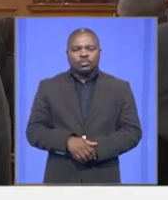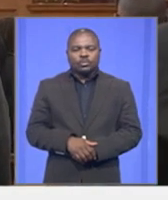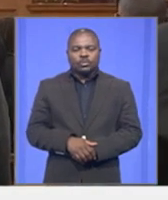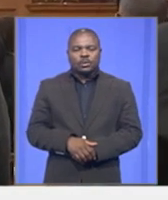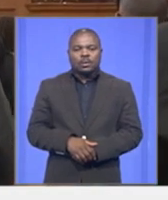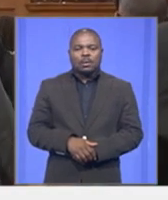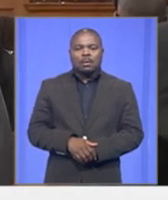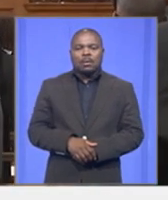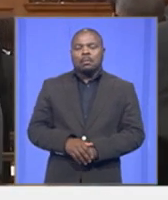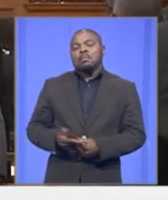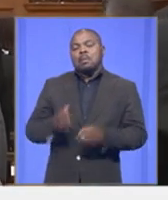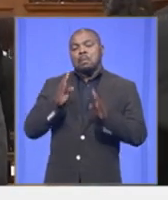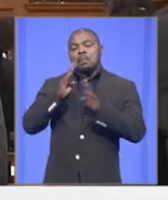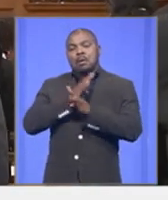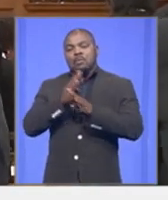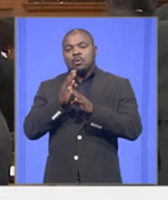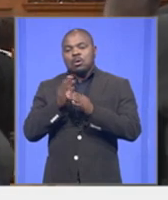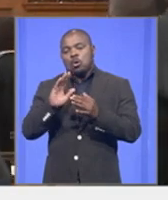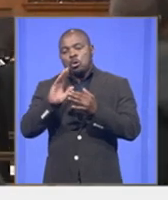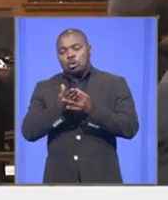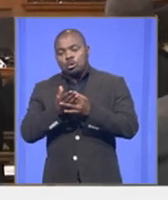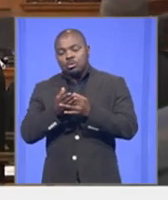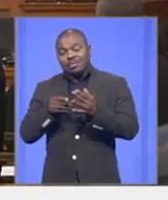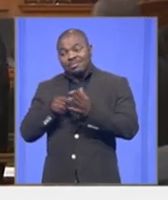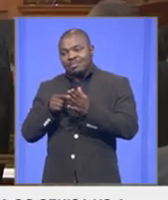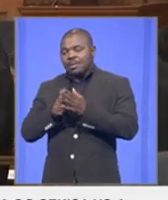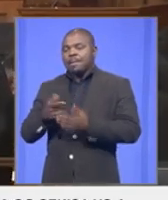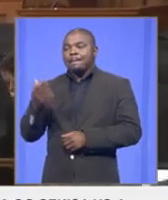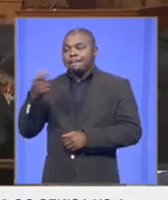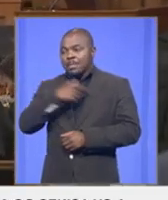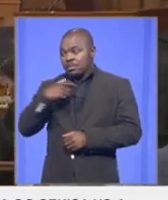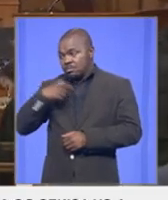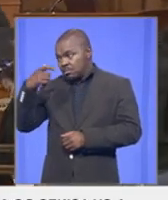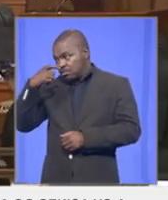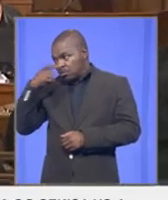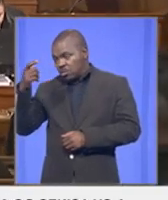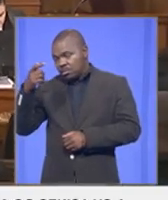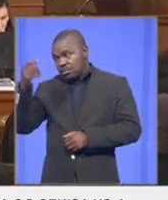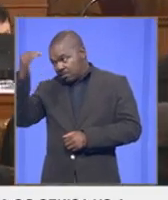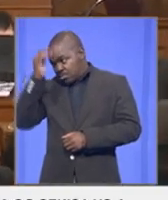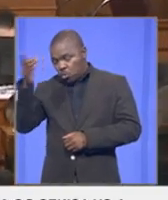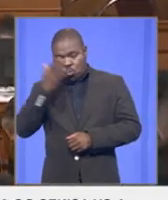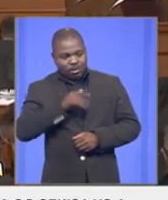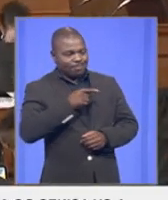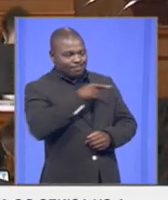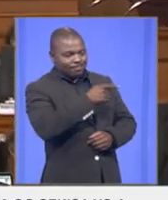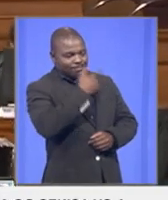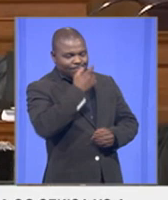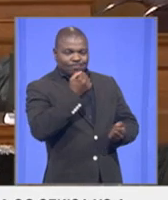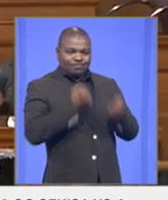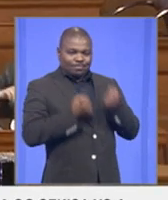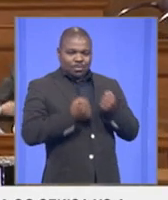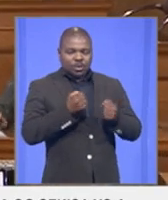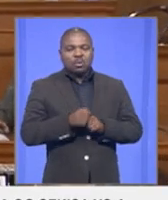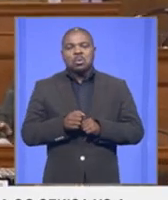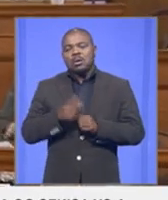Tsamaiso ya bosekisi jwa poraefete e re bolotsweng kgatlhanong le moporesidente Cyril Ramaphosa e bakile go tlhagelela kwa setlhoeng ga NPA.